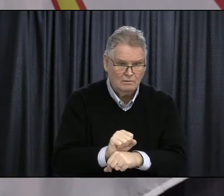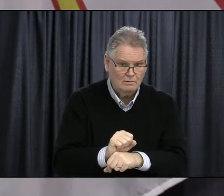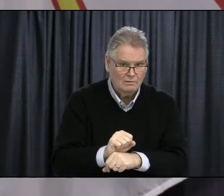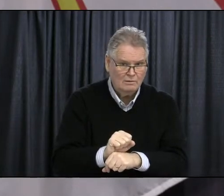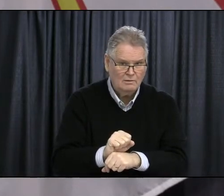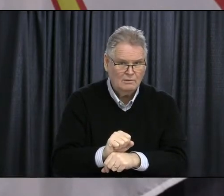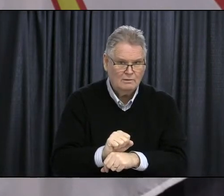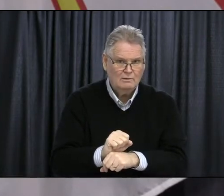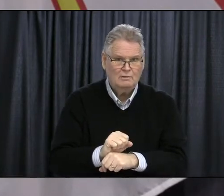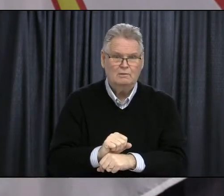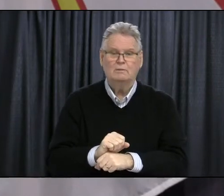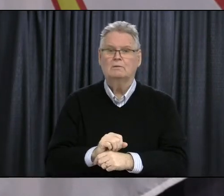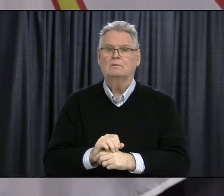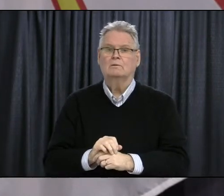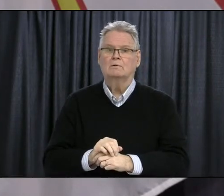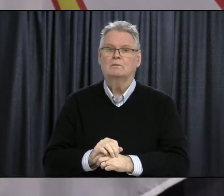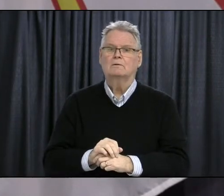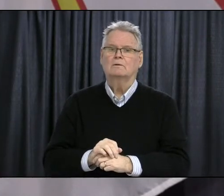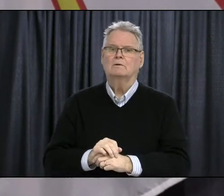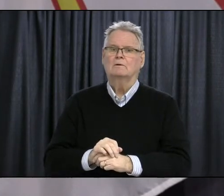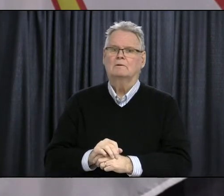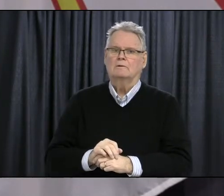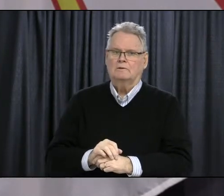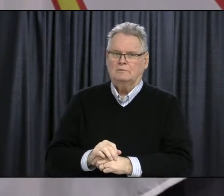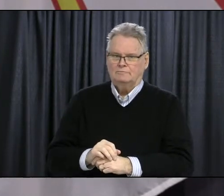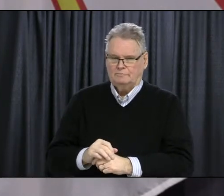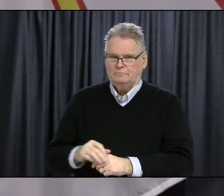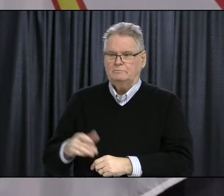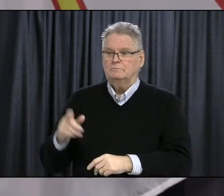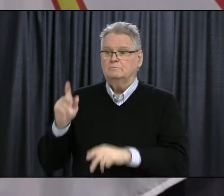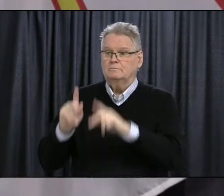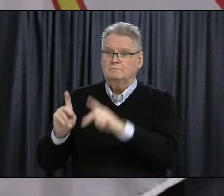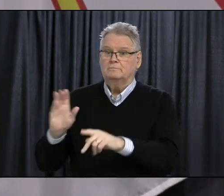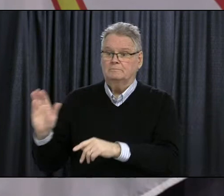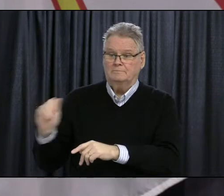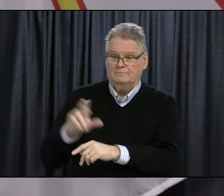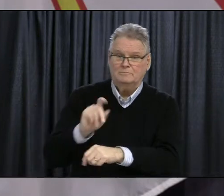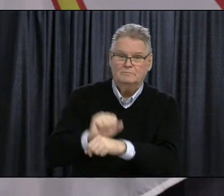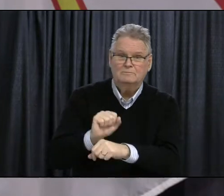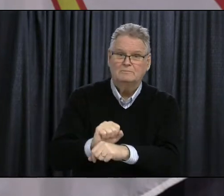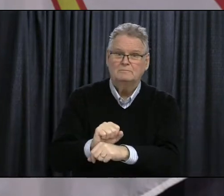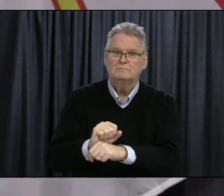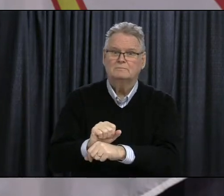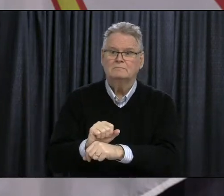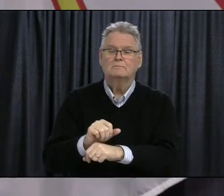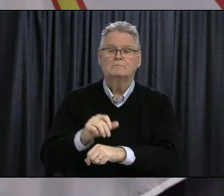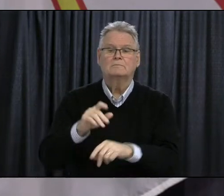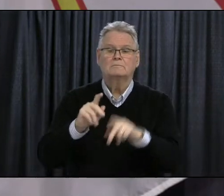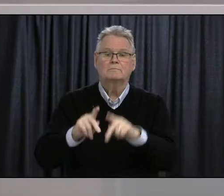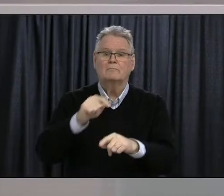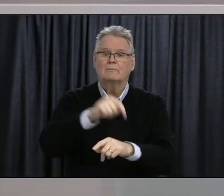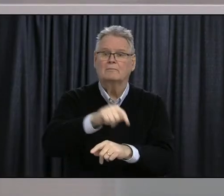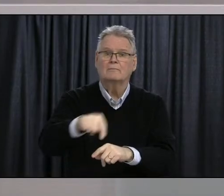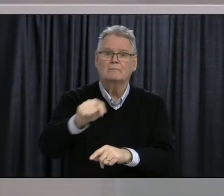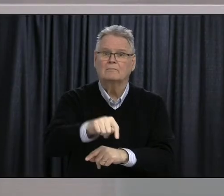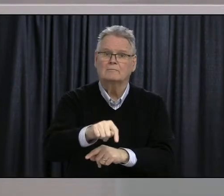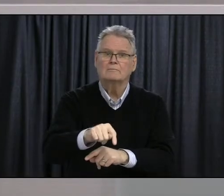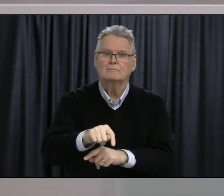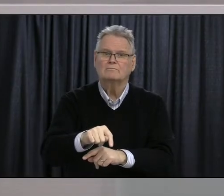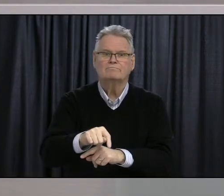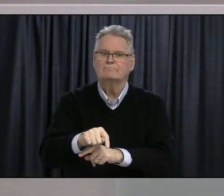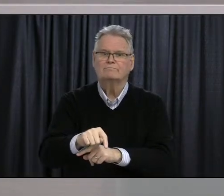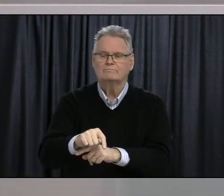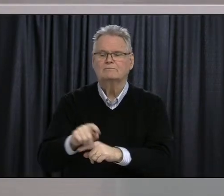isolation. So this person was in isolation, so he wasn't on the vessel. Thank you. Our